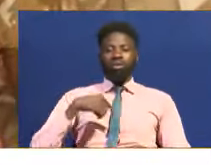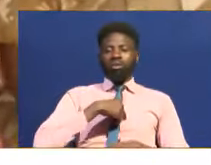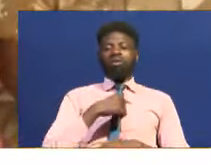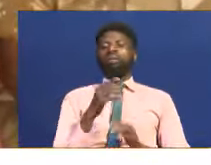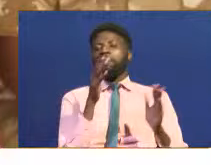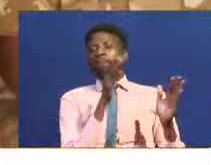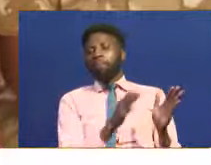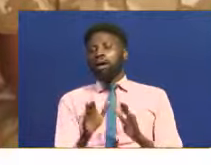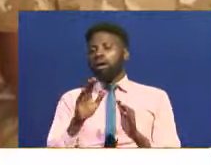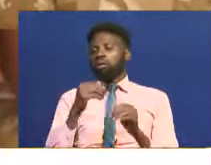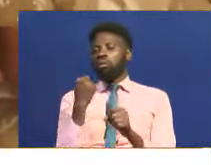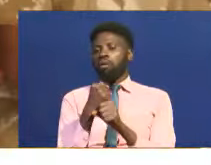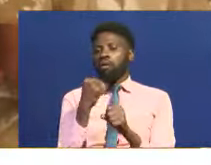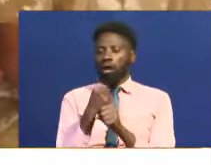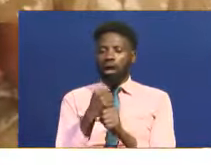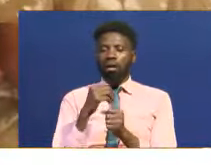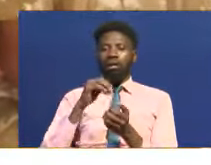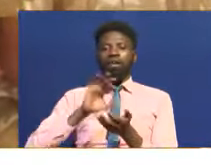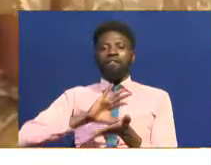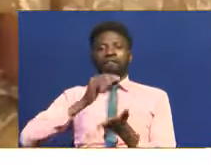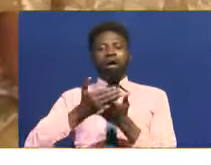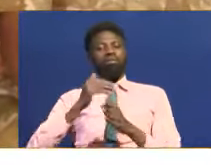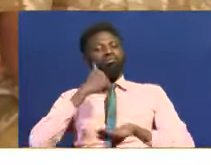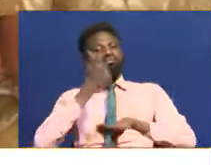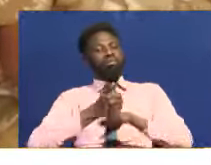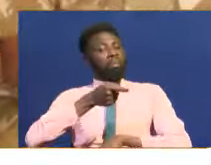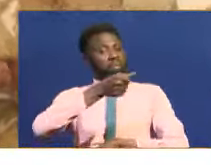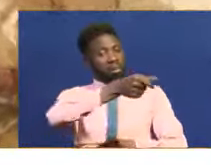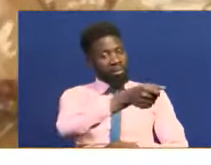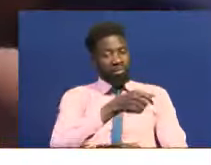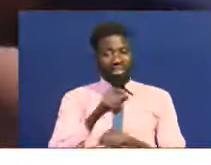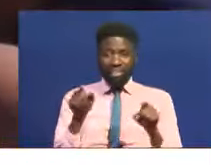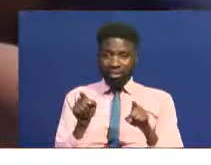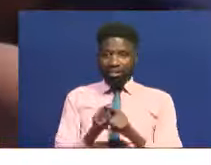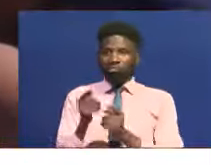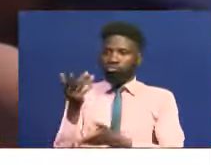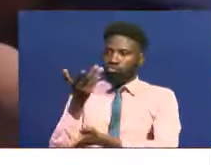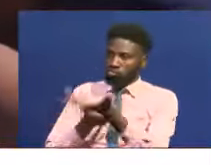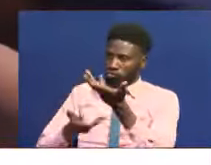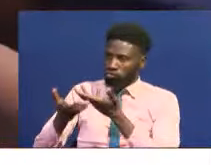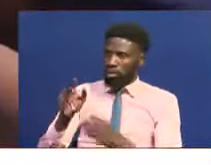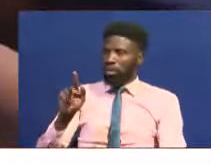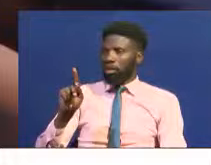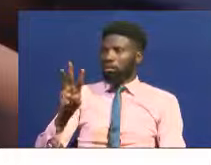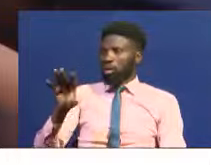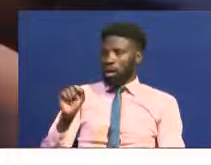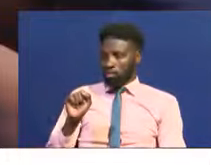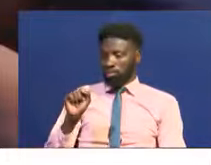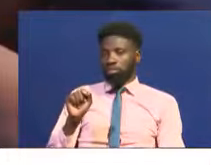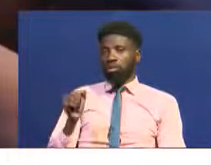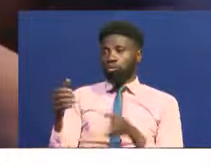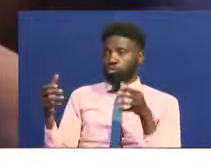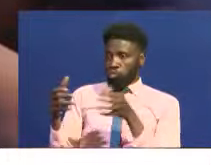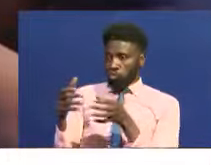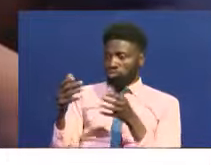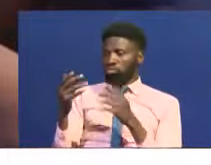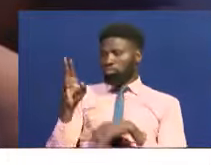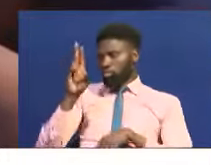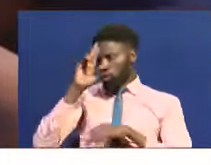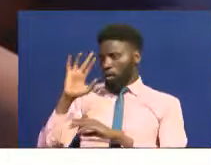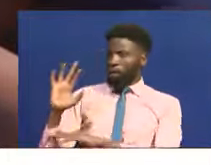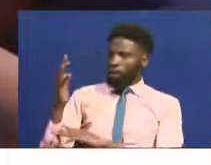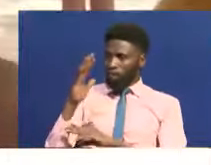KWS, in taking the rangers that are already in training, and we look forward to working with all